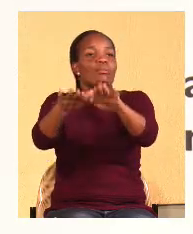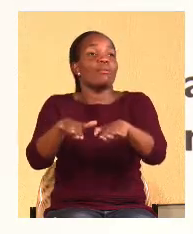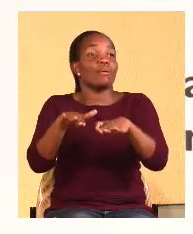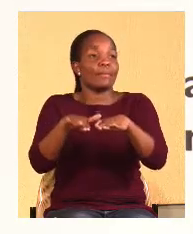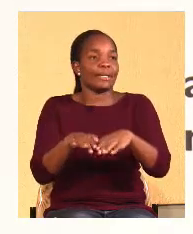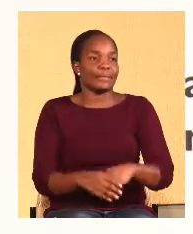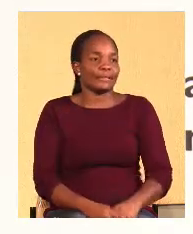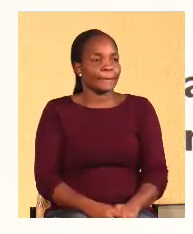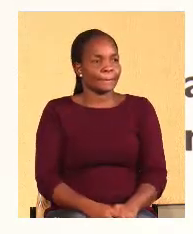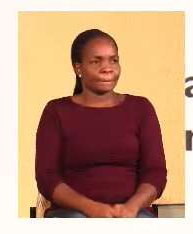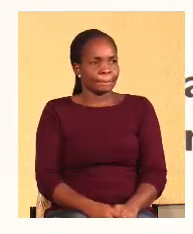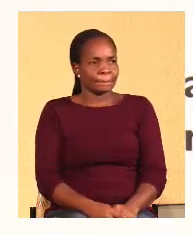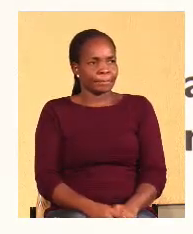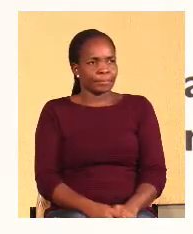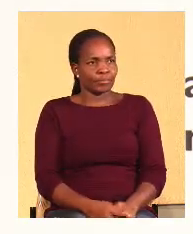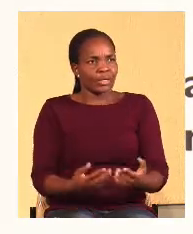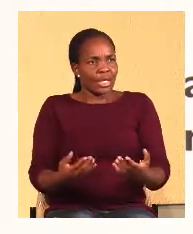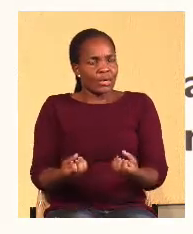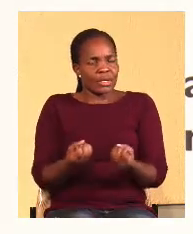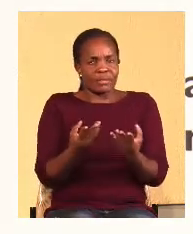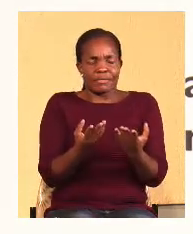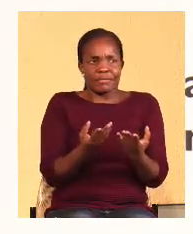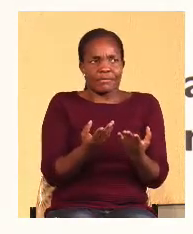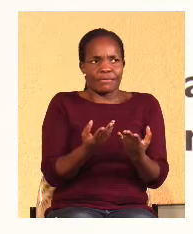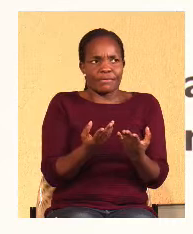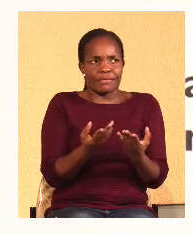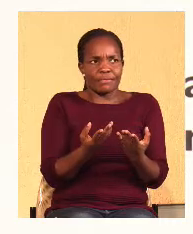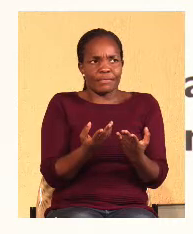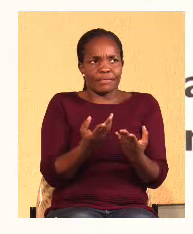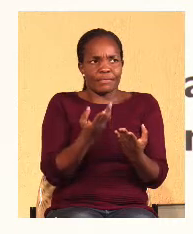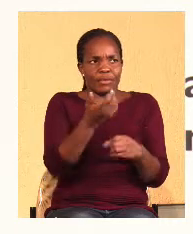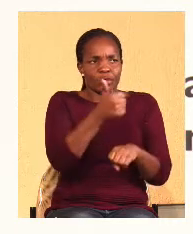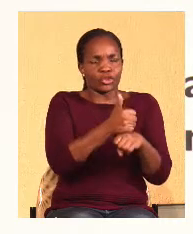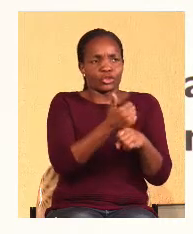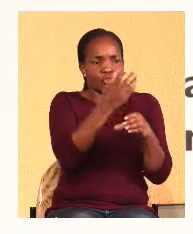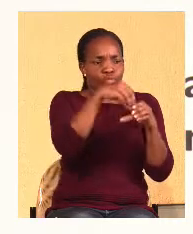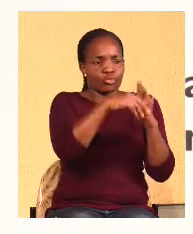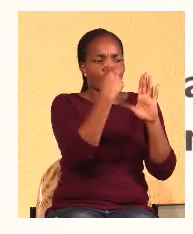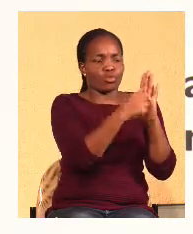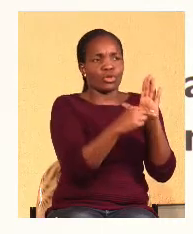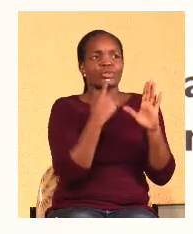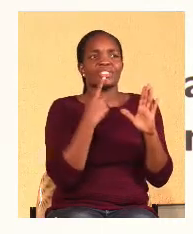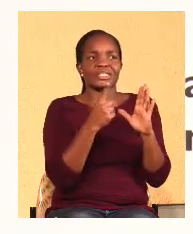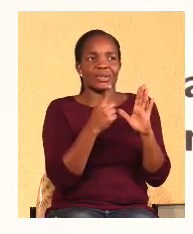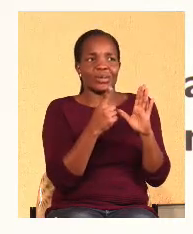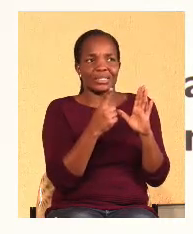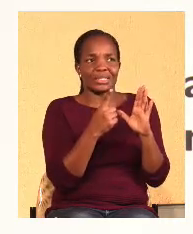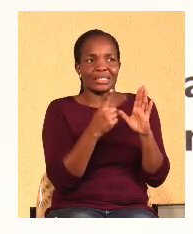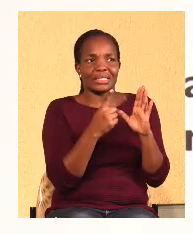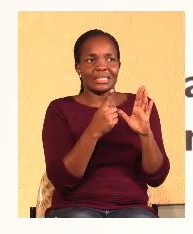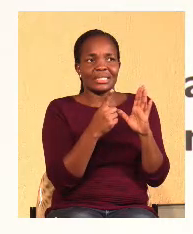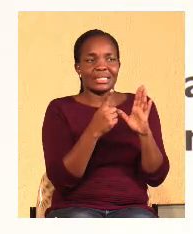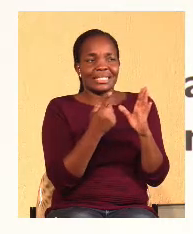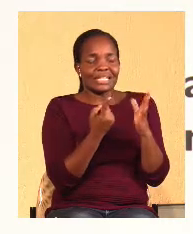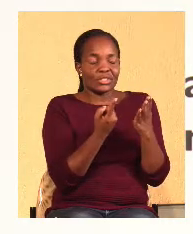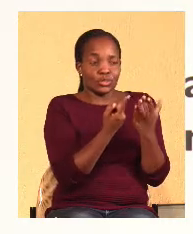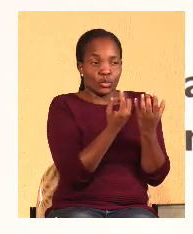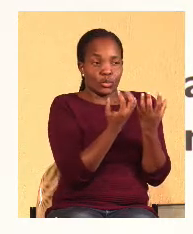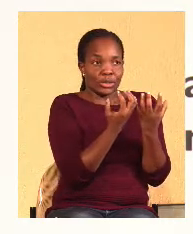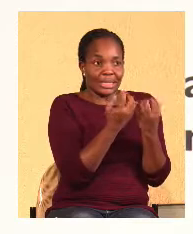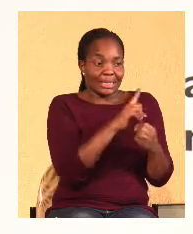part, is that we have made provision now in the regulations where we say that the requirement for public gatherings of